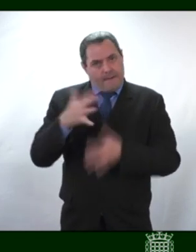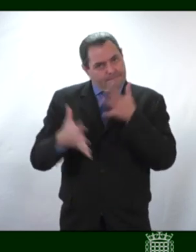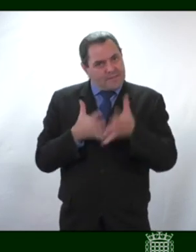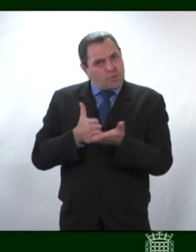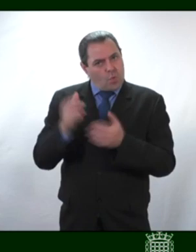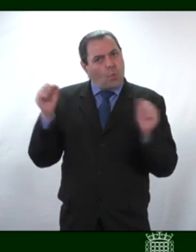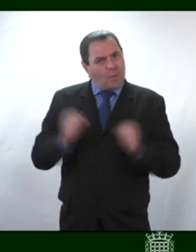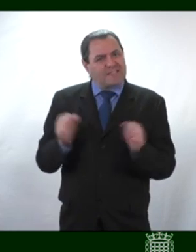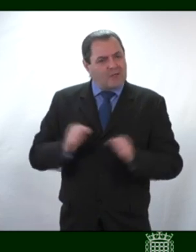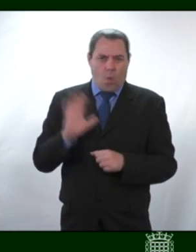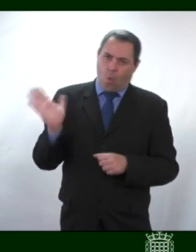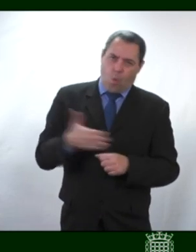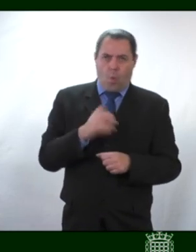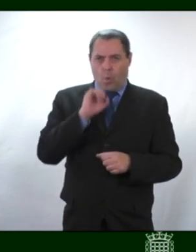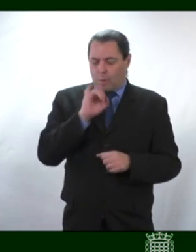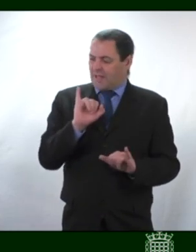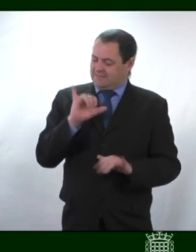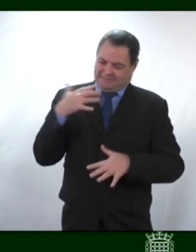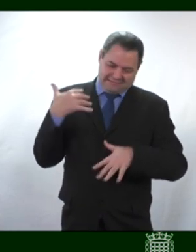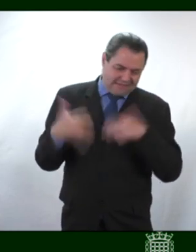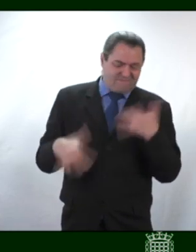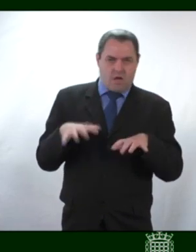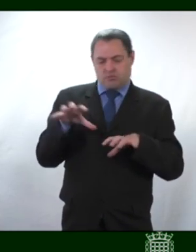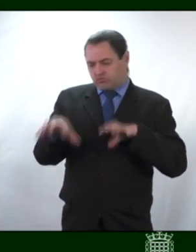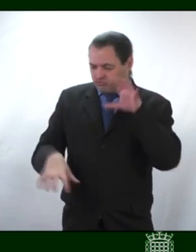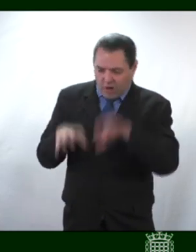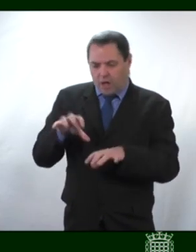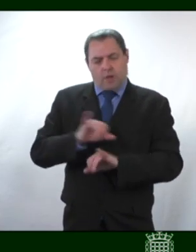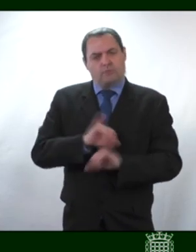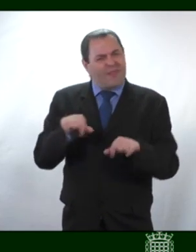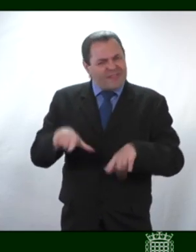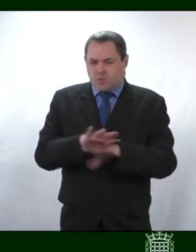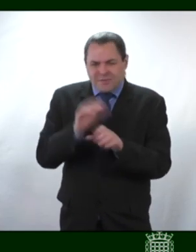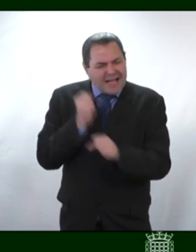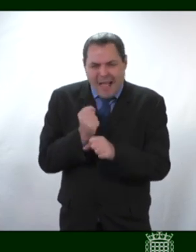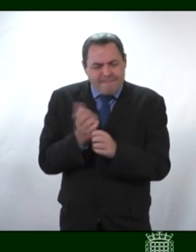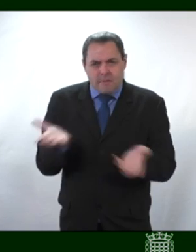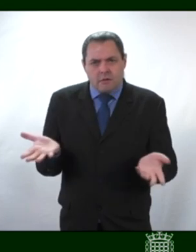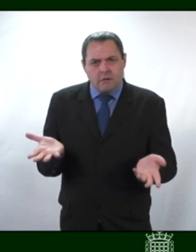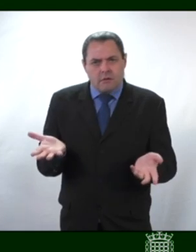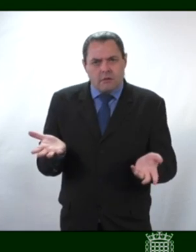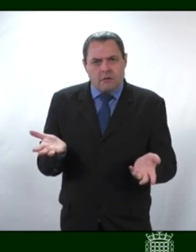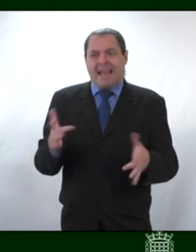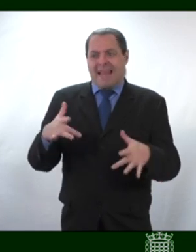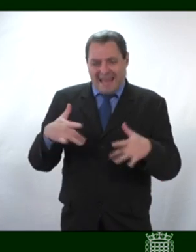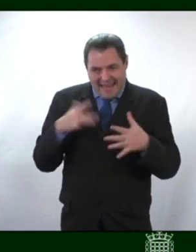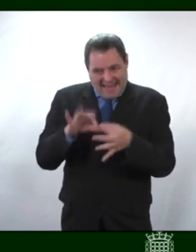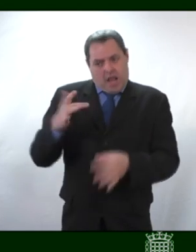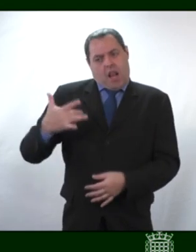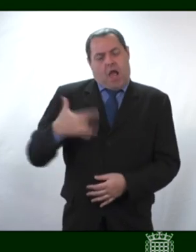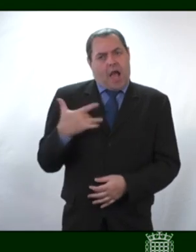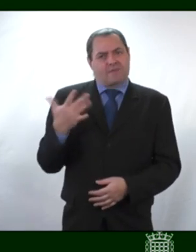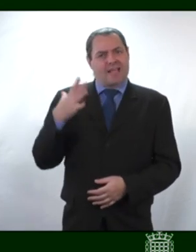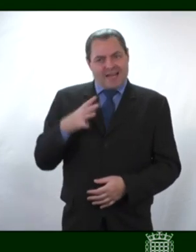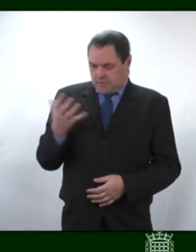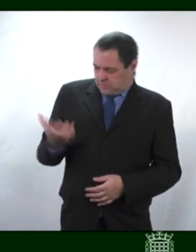of hardship for millions of people. This isn't a game. It's about people's lives. People need proper financial support. This